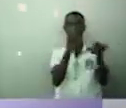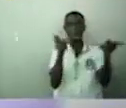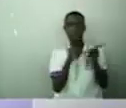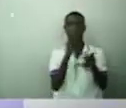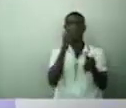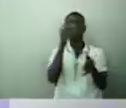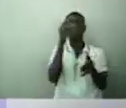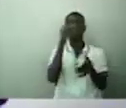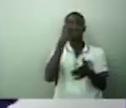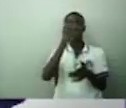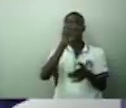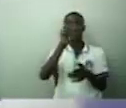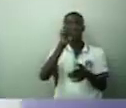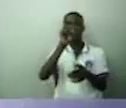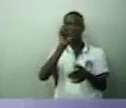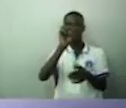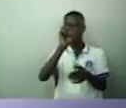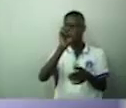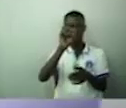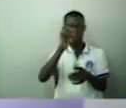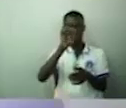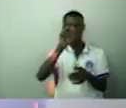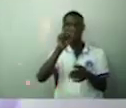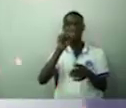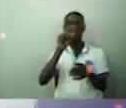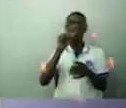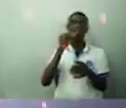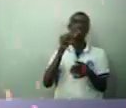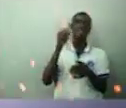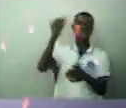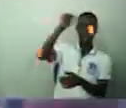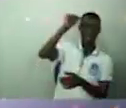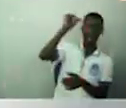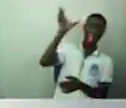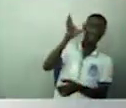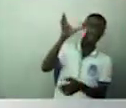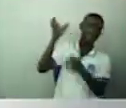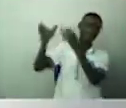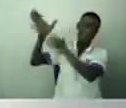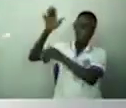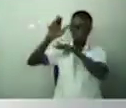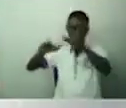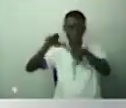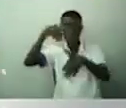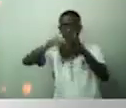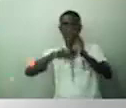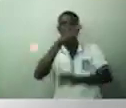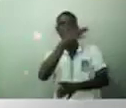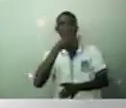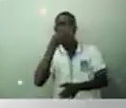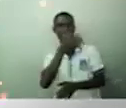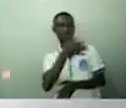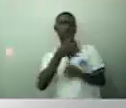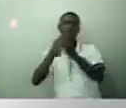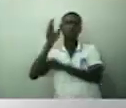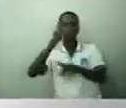says, and now when the man heard the sound of God's walk in the garden, God was walking